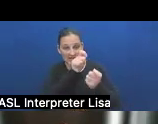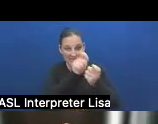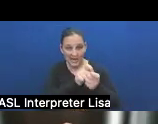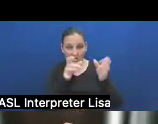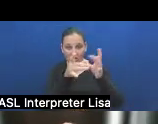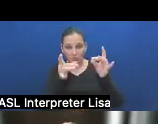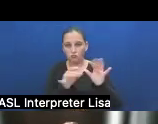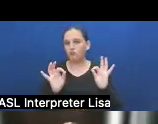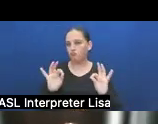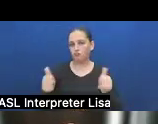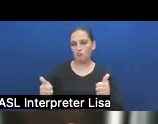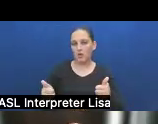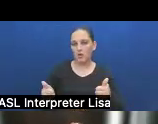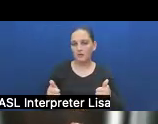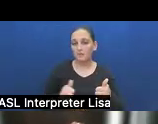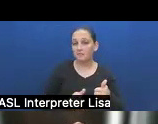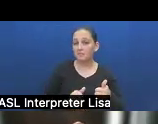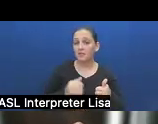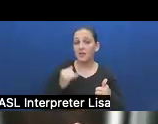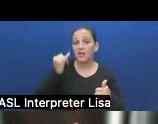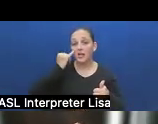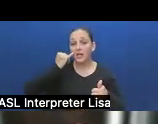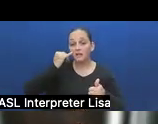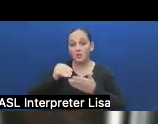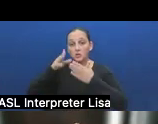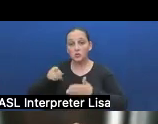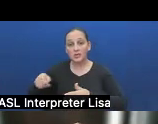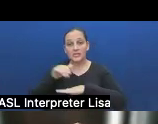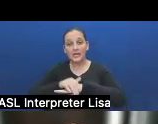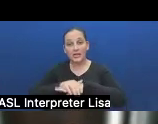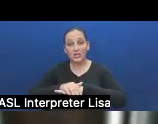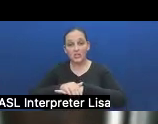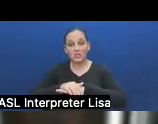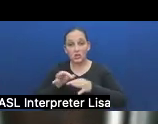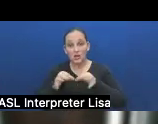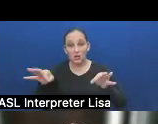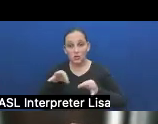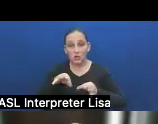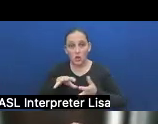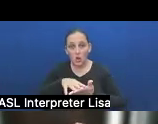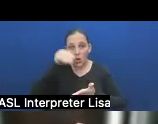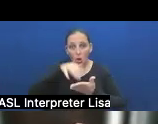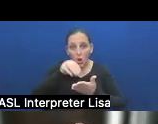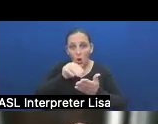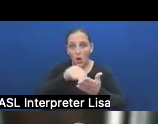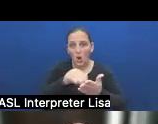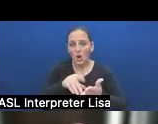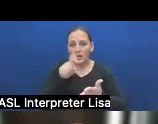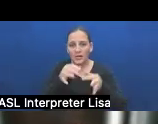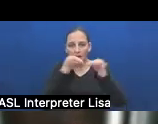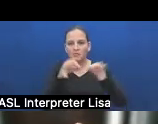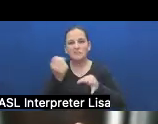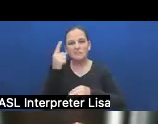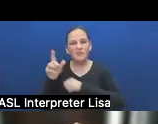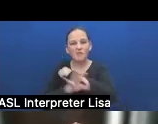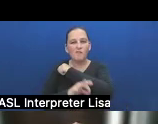Great. I said, even if you have a student who's an English language learner and they might need the captioning in there, because sometimes our foreign students need